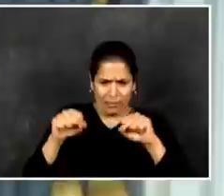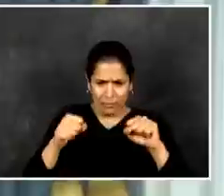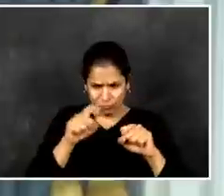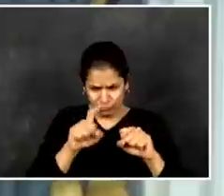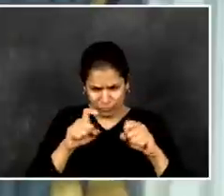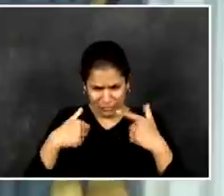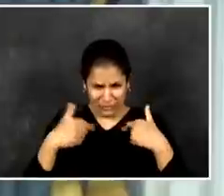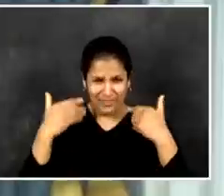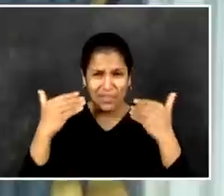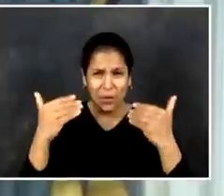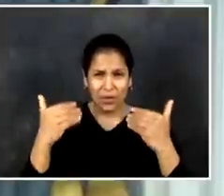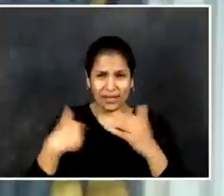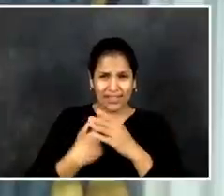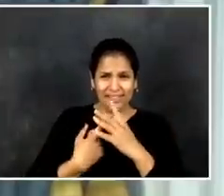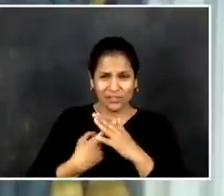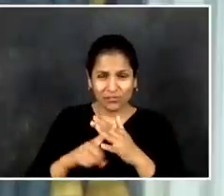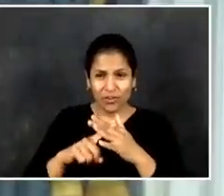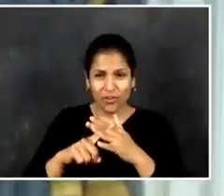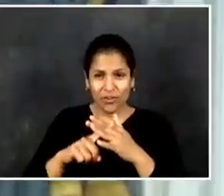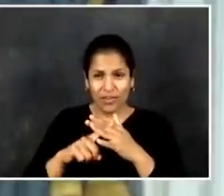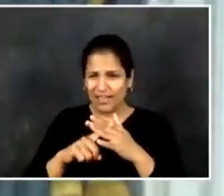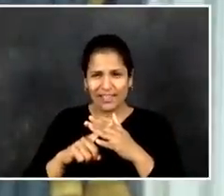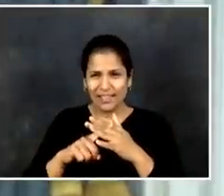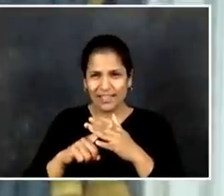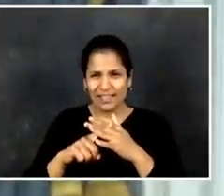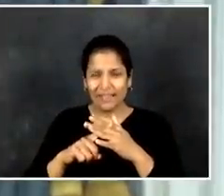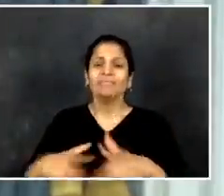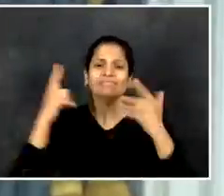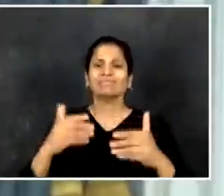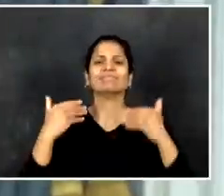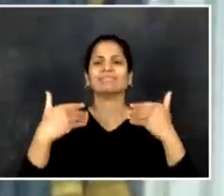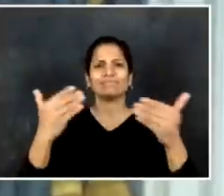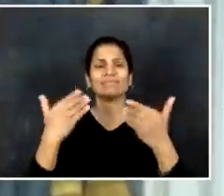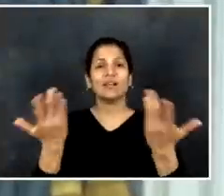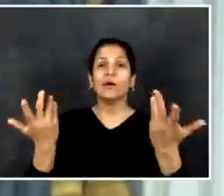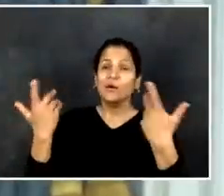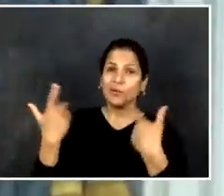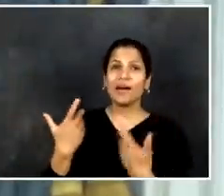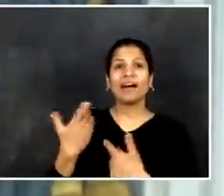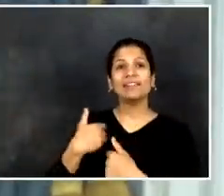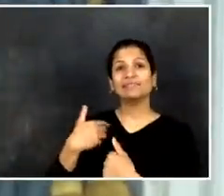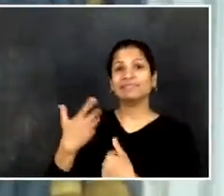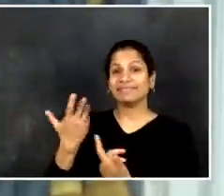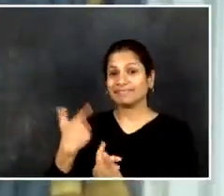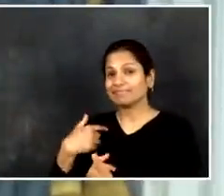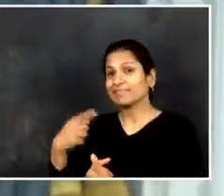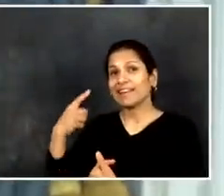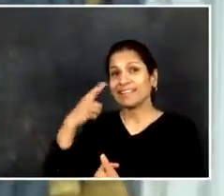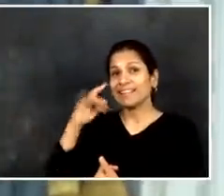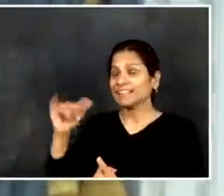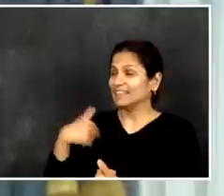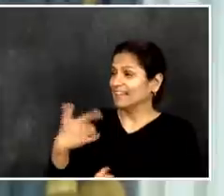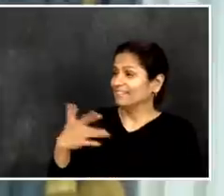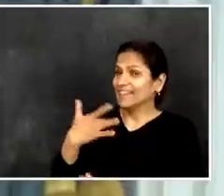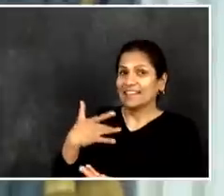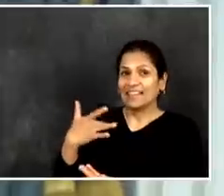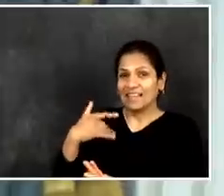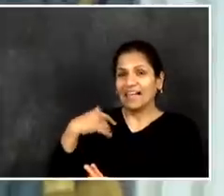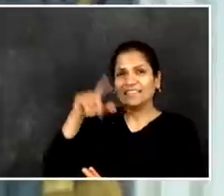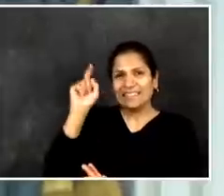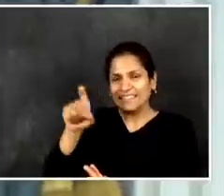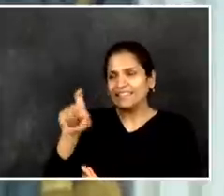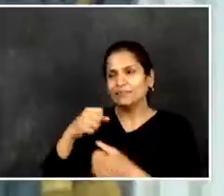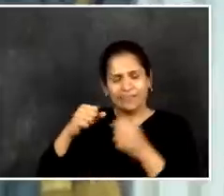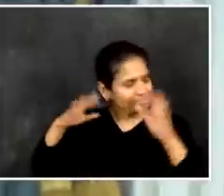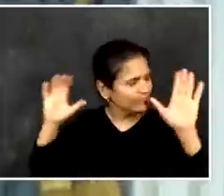I just think we all really felt this was something that had to be done. And I think there were different moments. I mean,